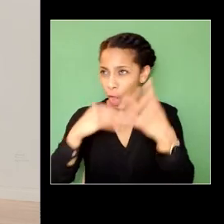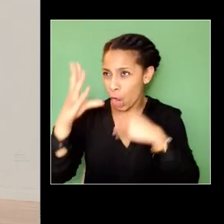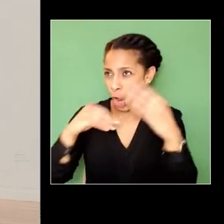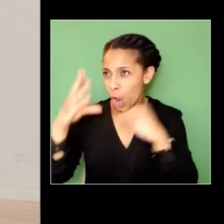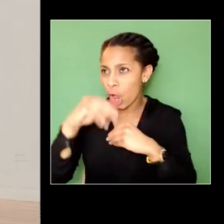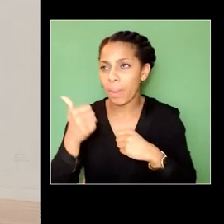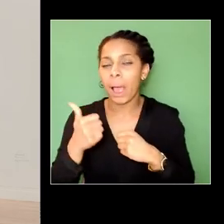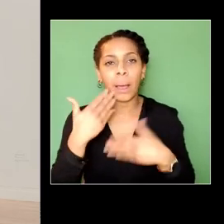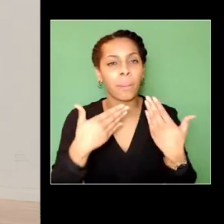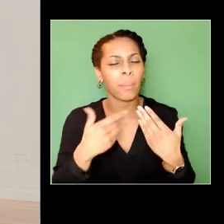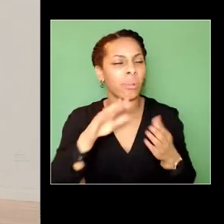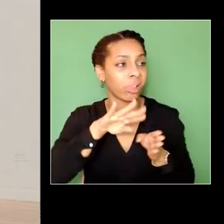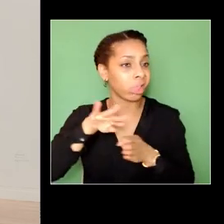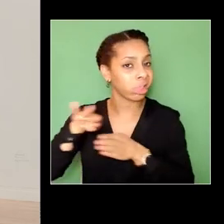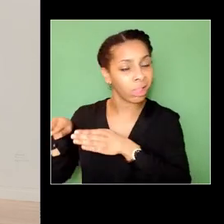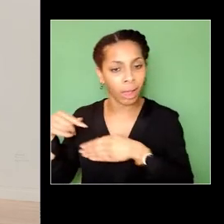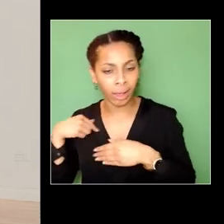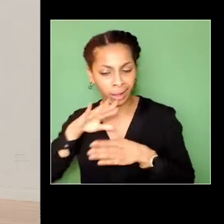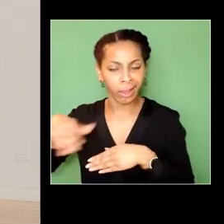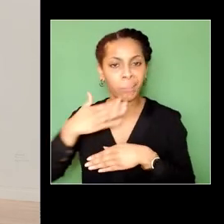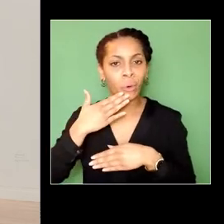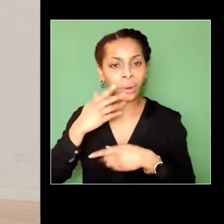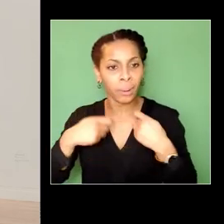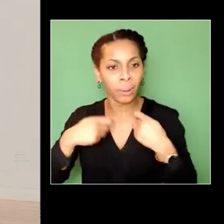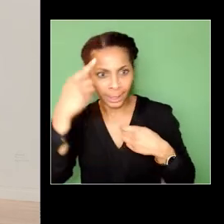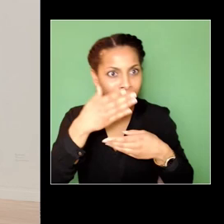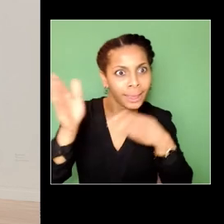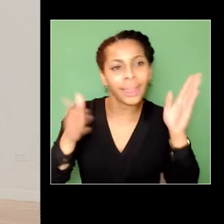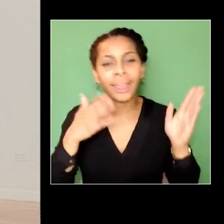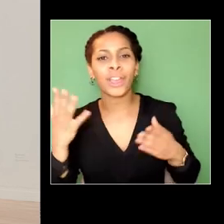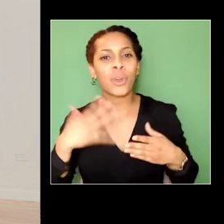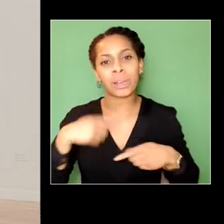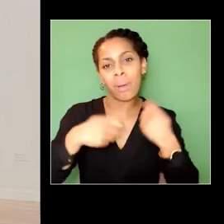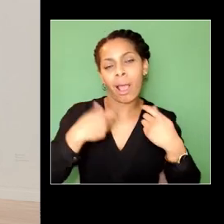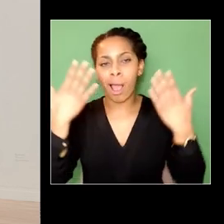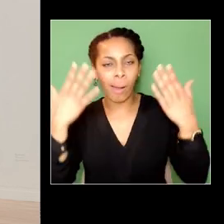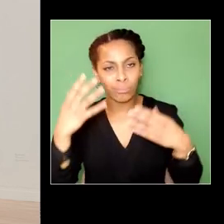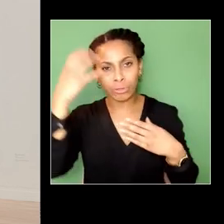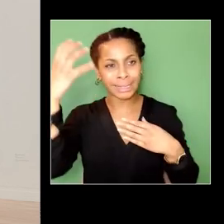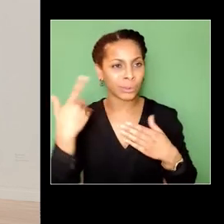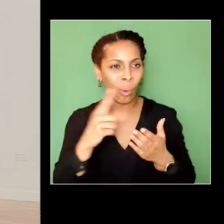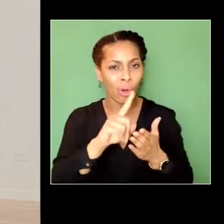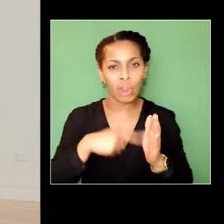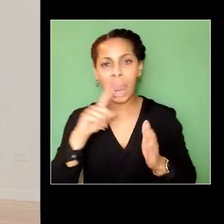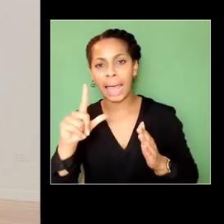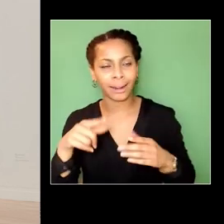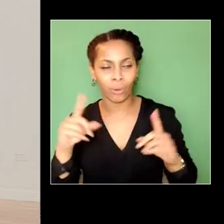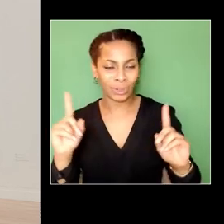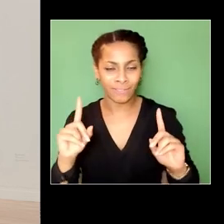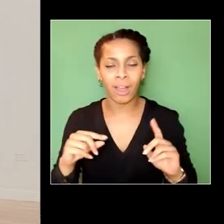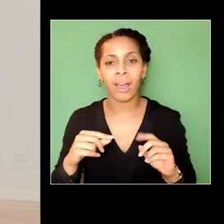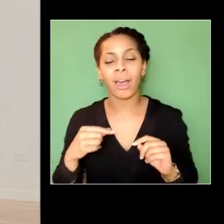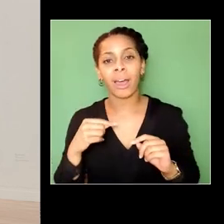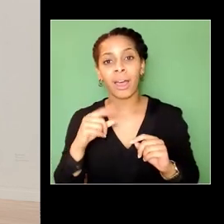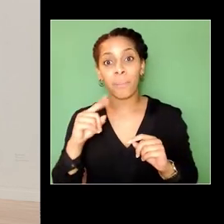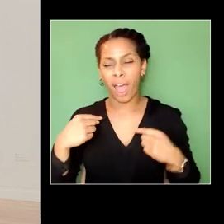boring and you want to think about ideas and you want to be John Lennon or Prince or whoever you were trying to be at that time. And so I've really had that where I